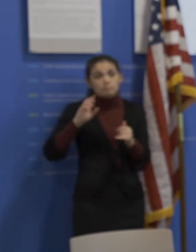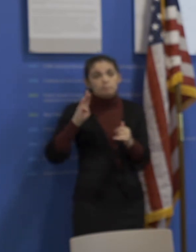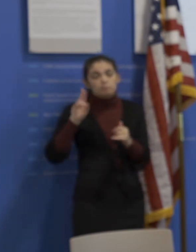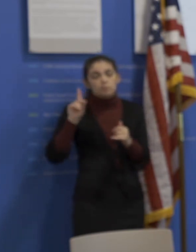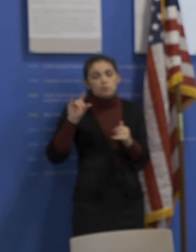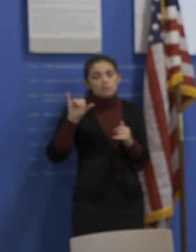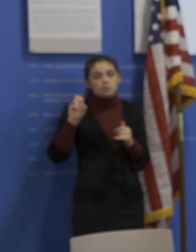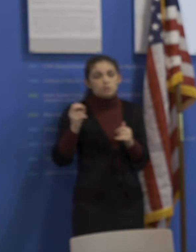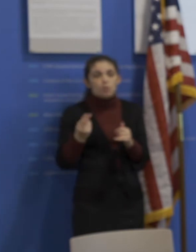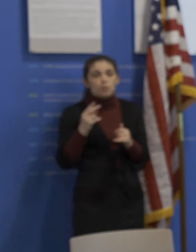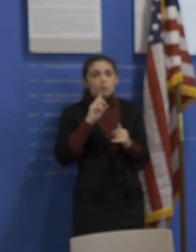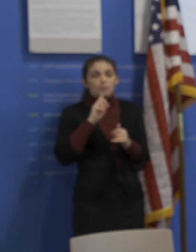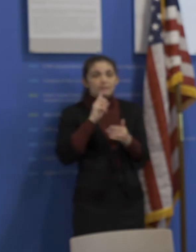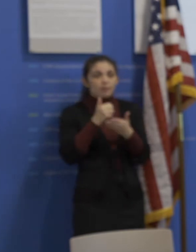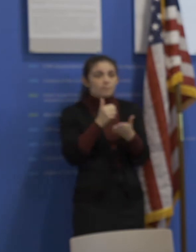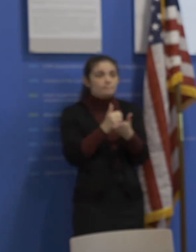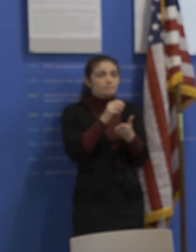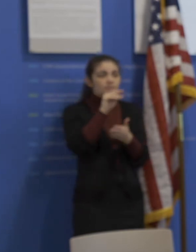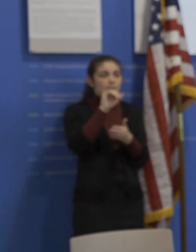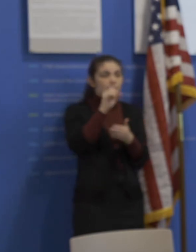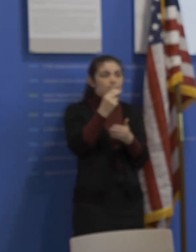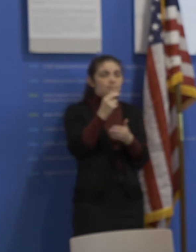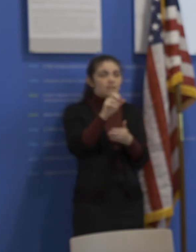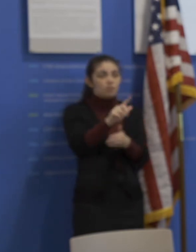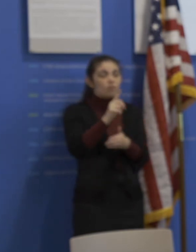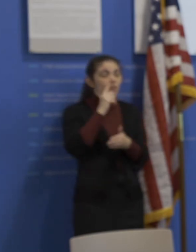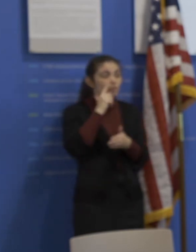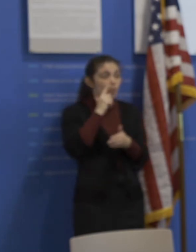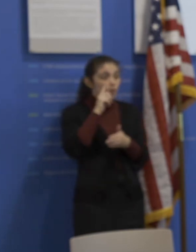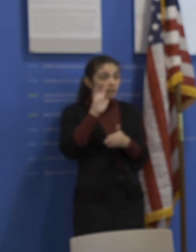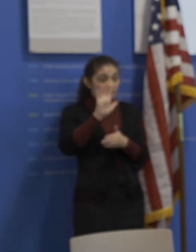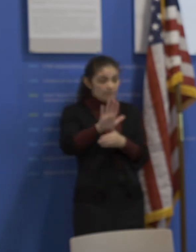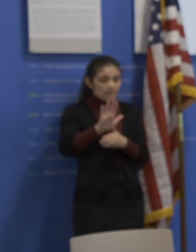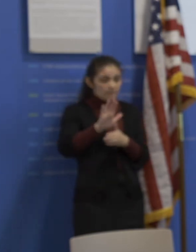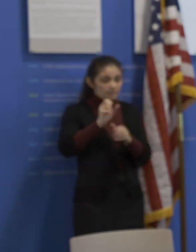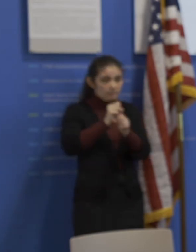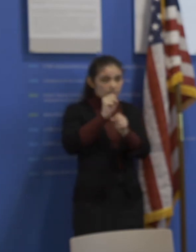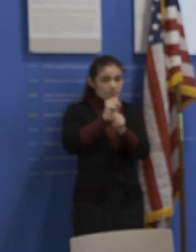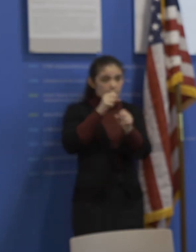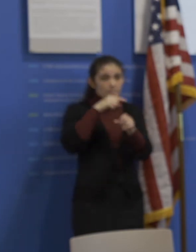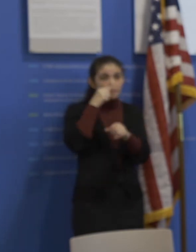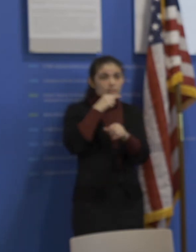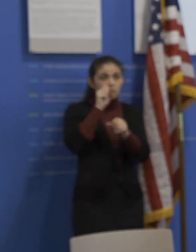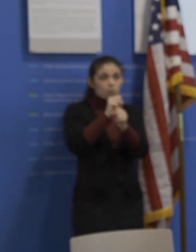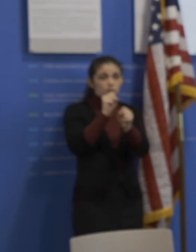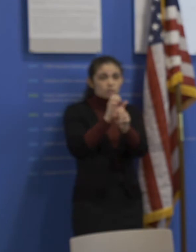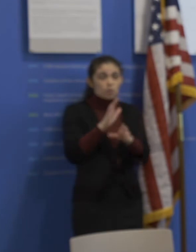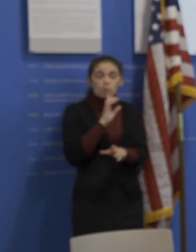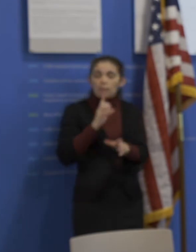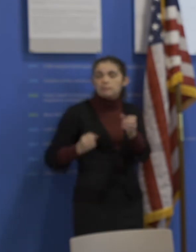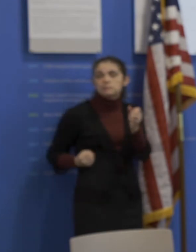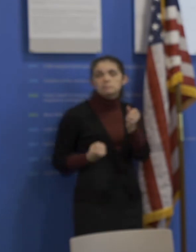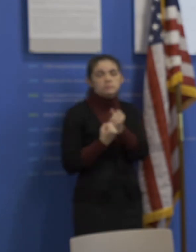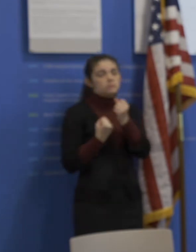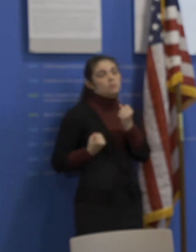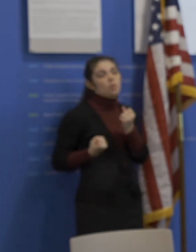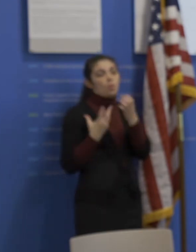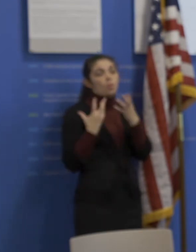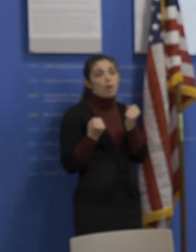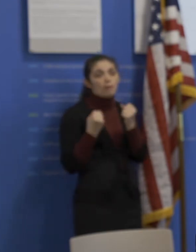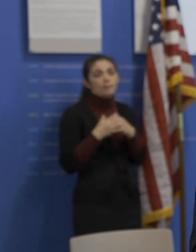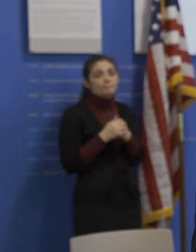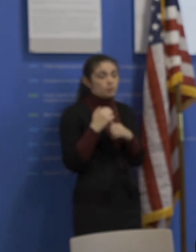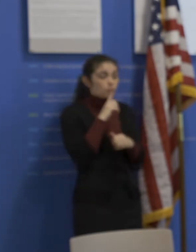helpful. Michael Dever, his Chief of Public Works, and his staff have been incredibly supportive, helping